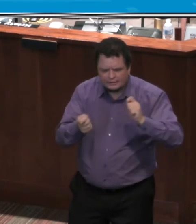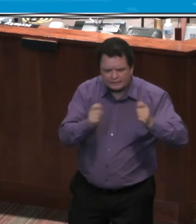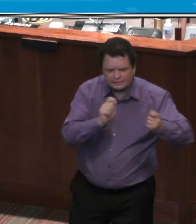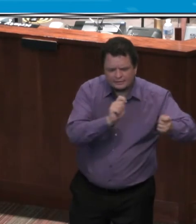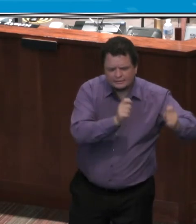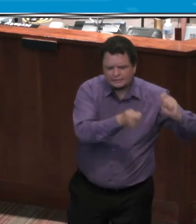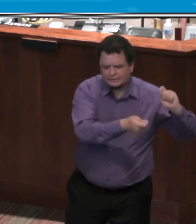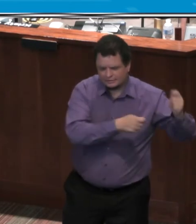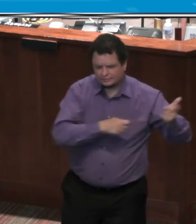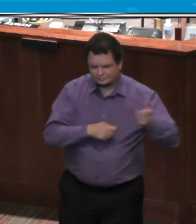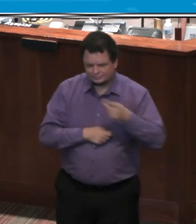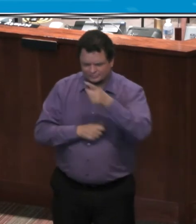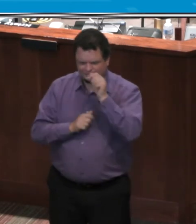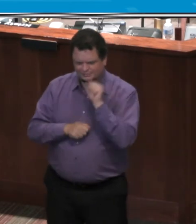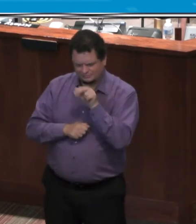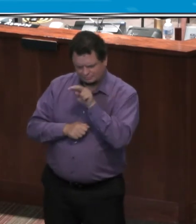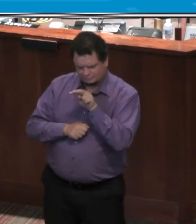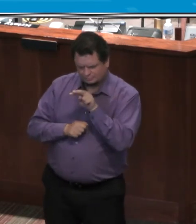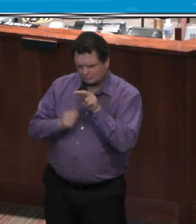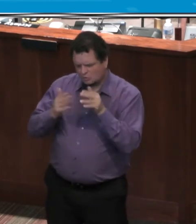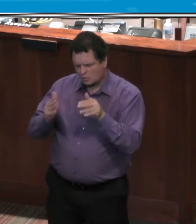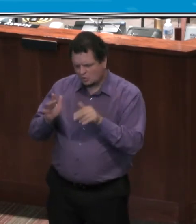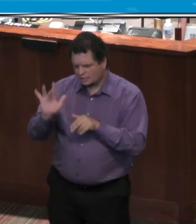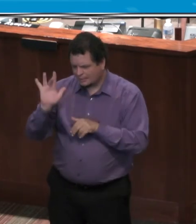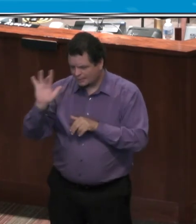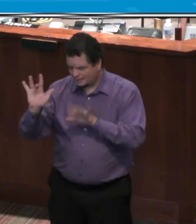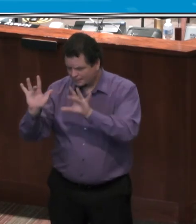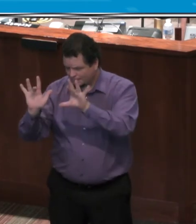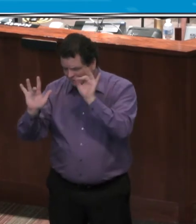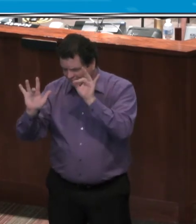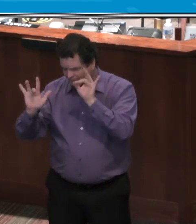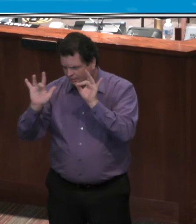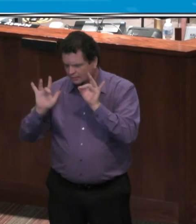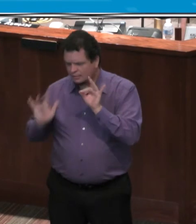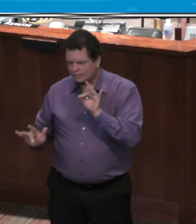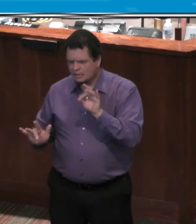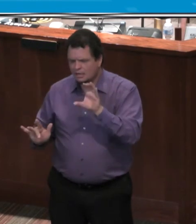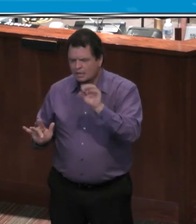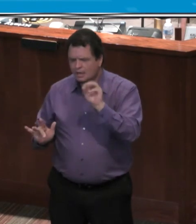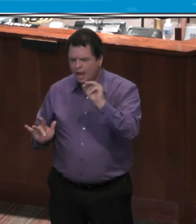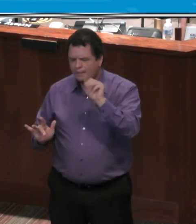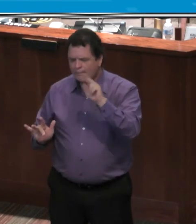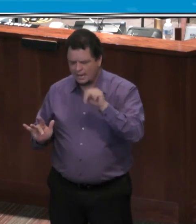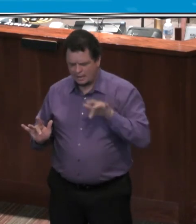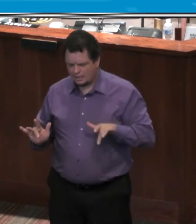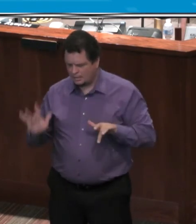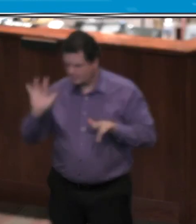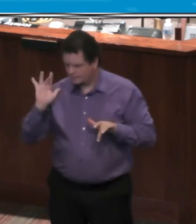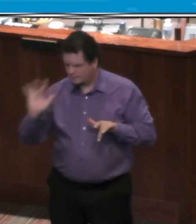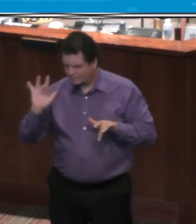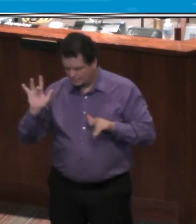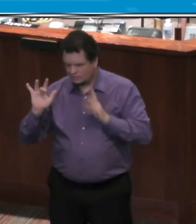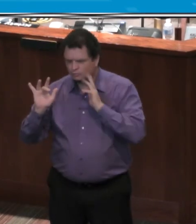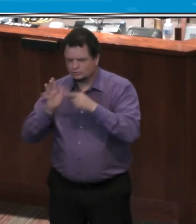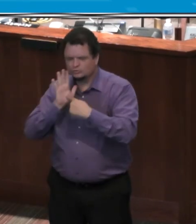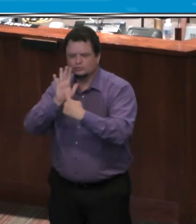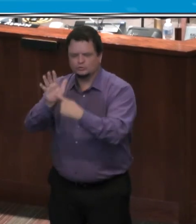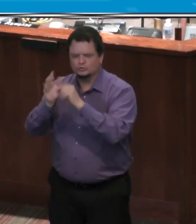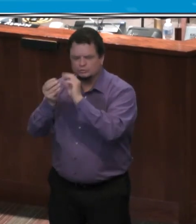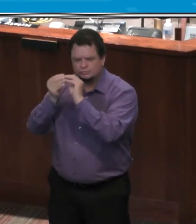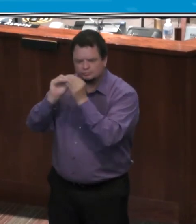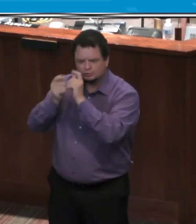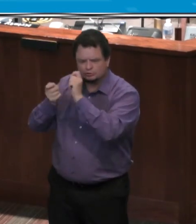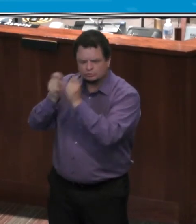things by holding down a control or a command key, depending on the operating system that you're using. So it's kind of a nice feature. This